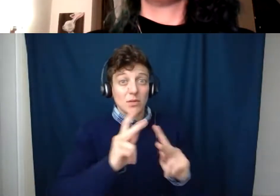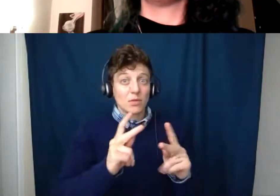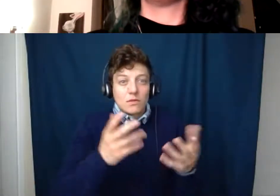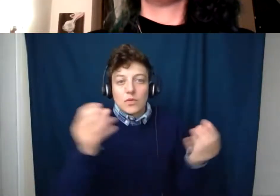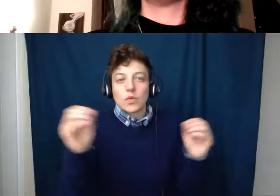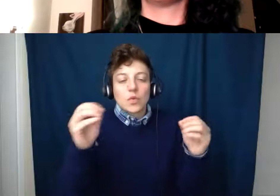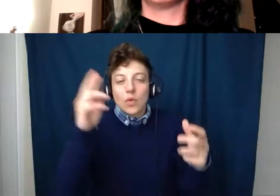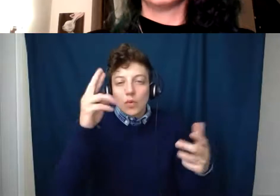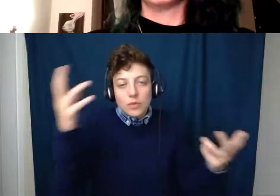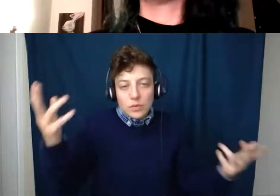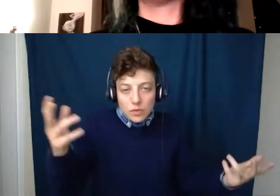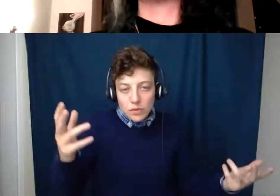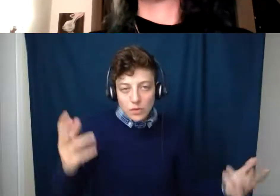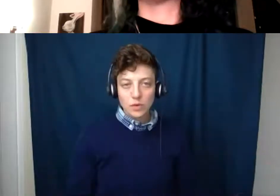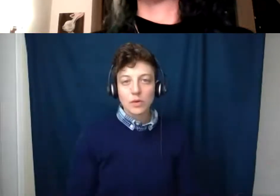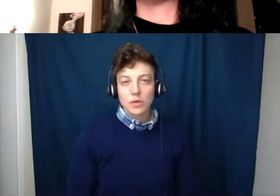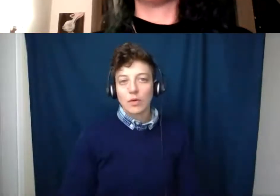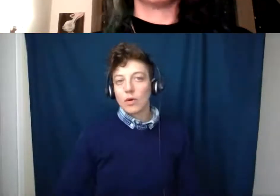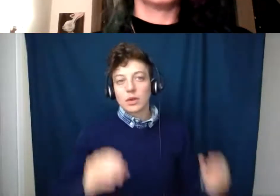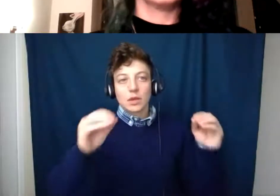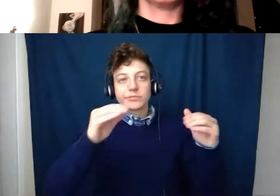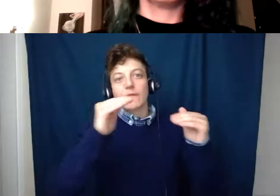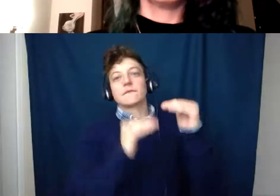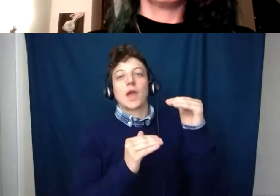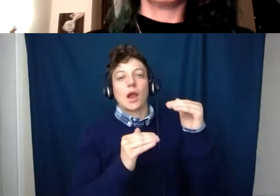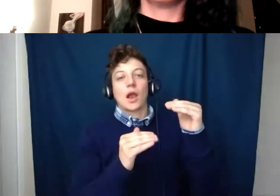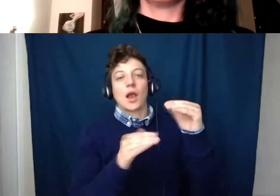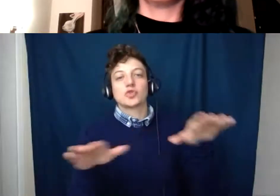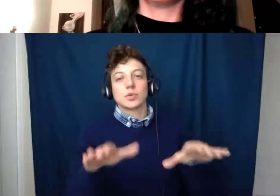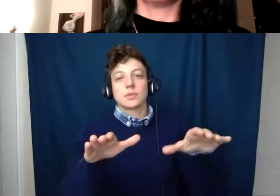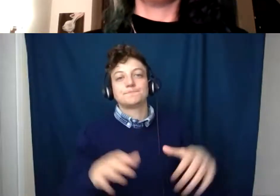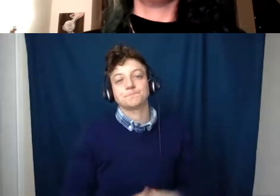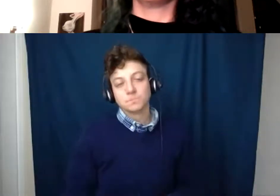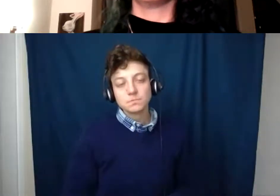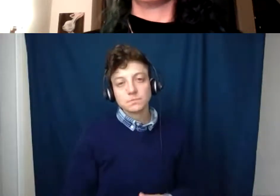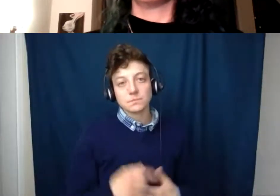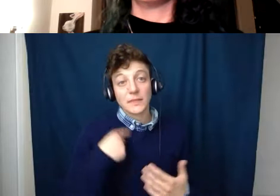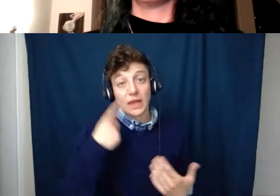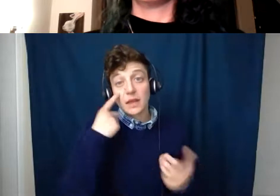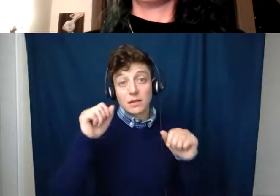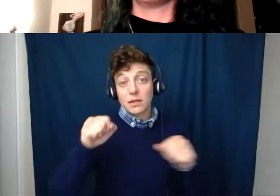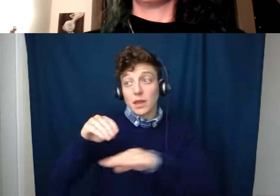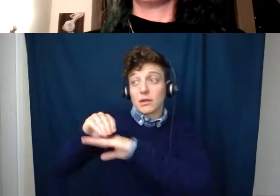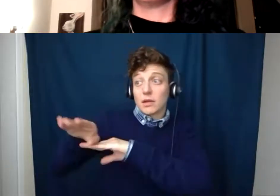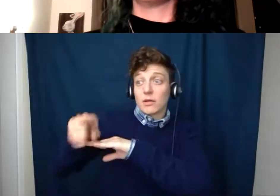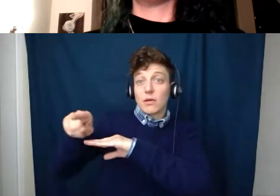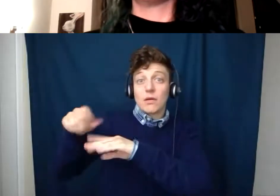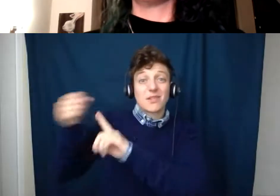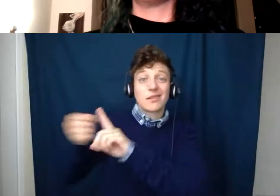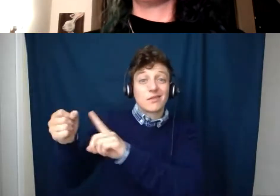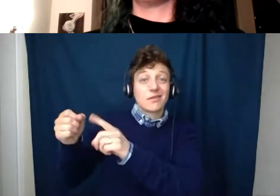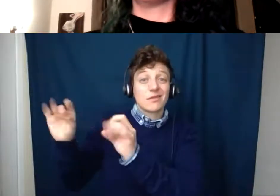or, unfair treatment of people. And I think that can sometimes spur violence as well.